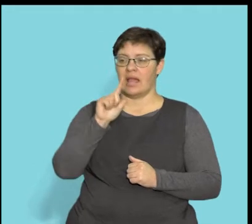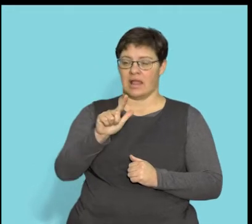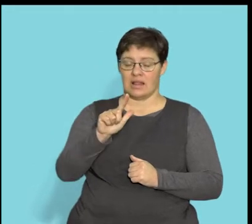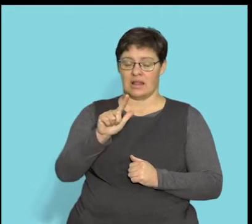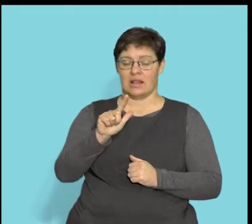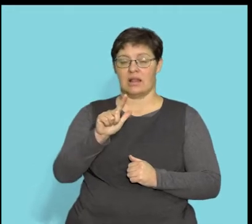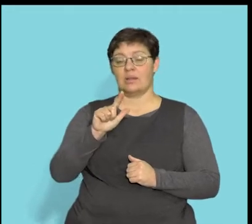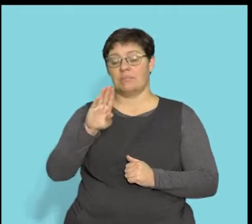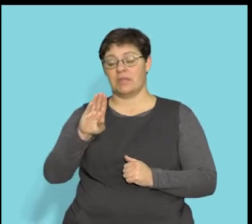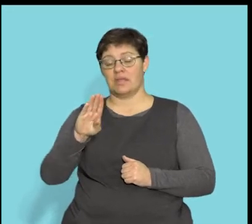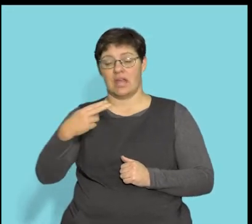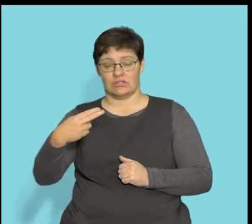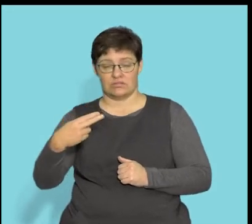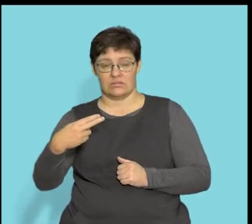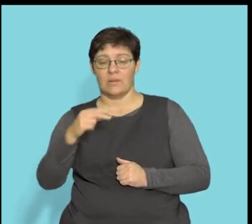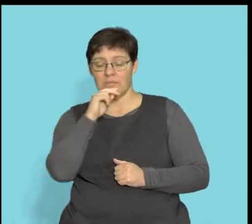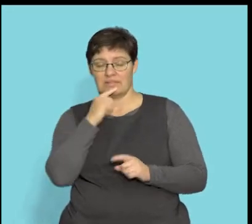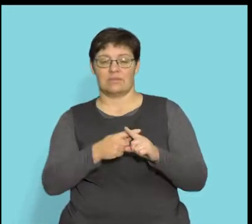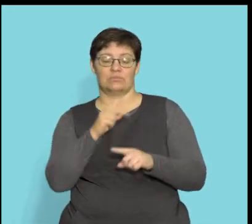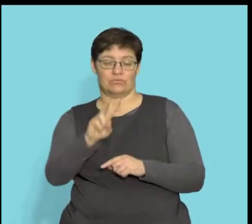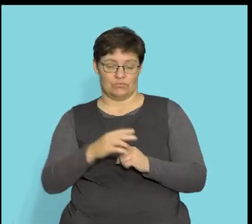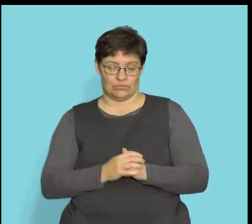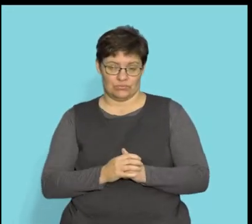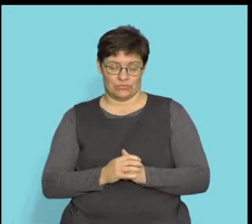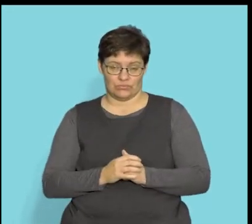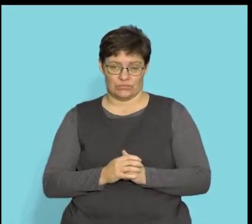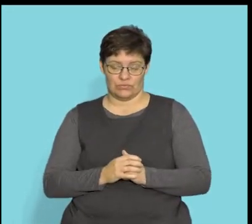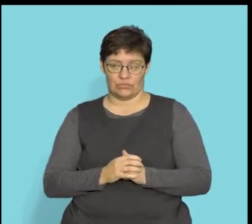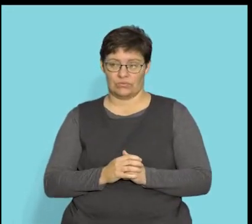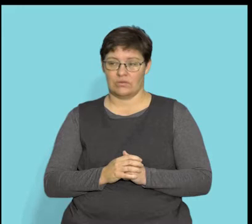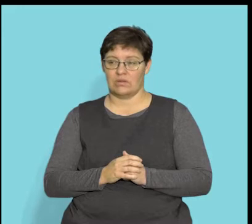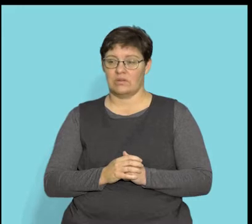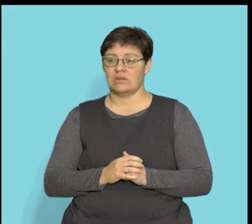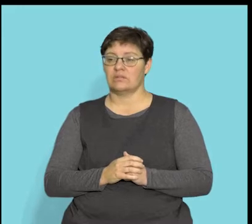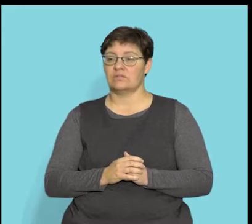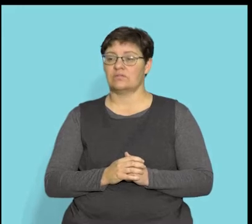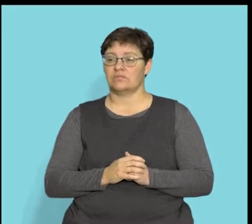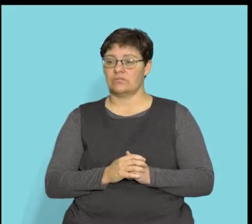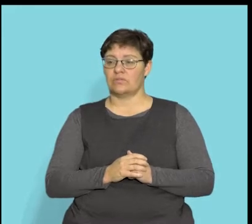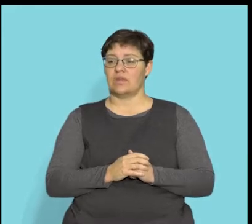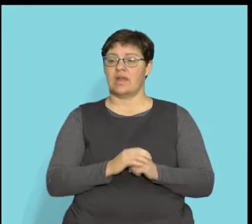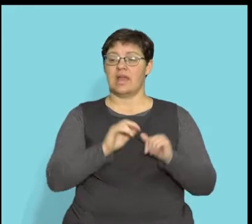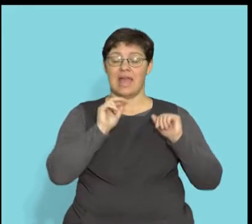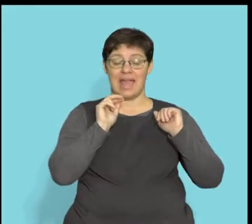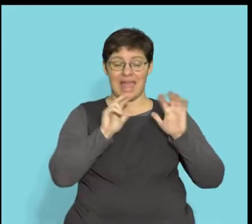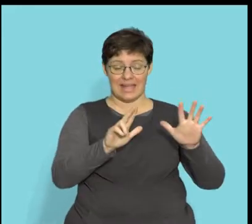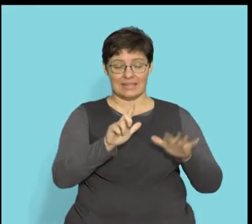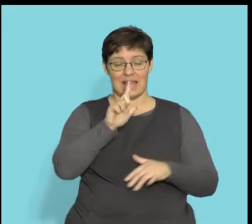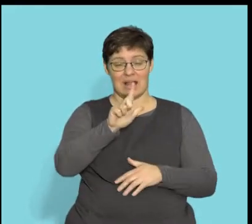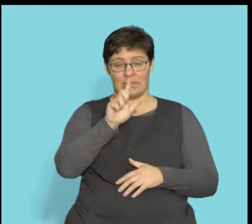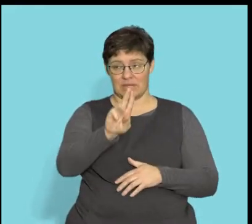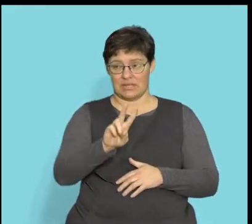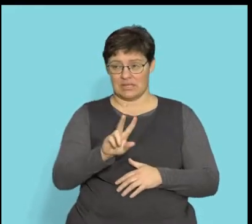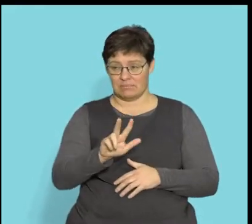and height, each with being multiplied by 2. And this simplifies to 8 length breadths